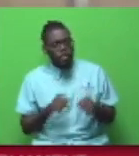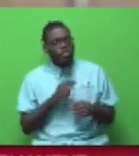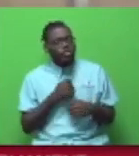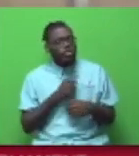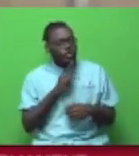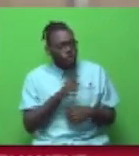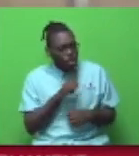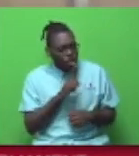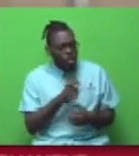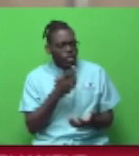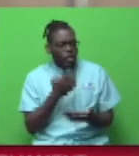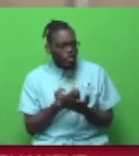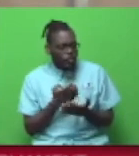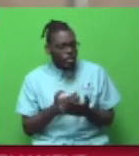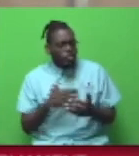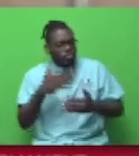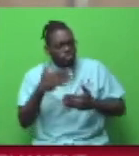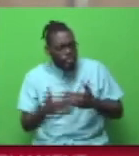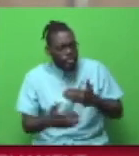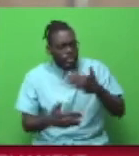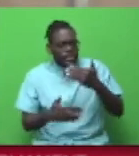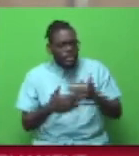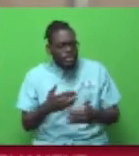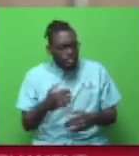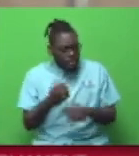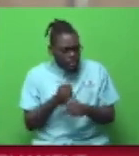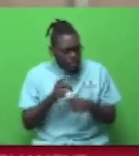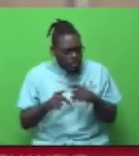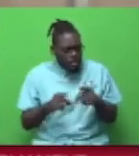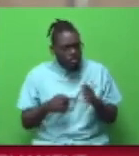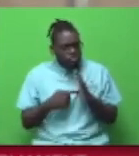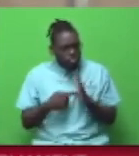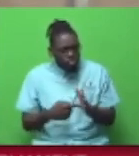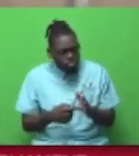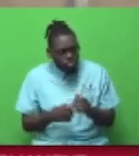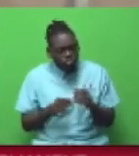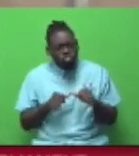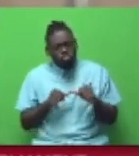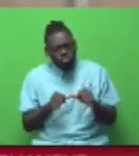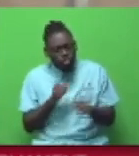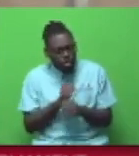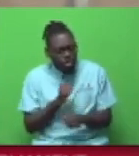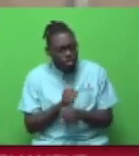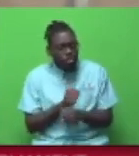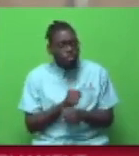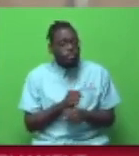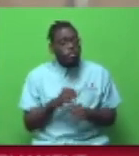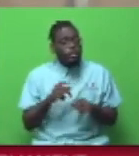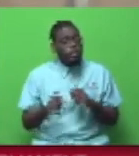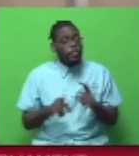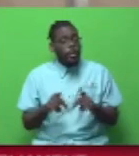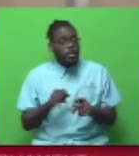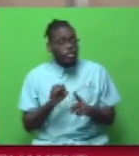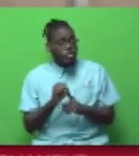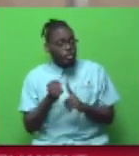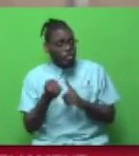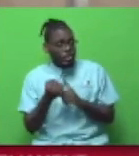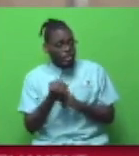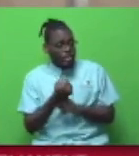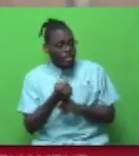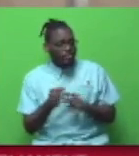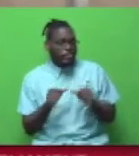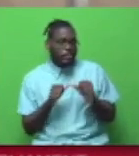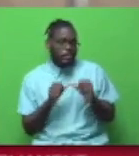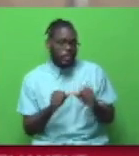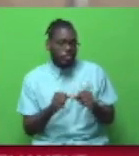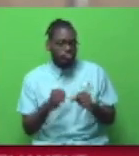kept in motion, the people kept employed, and the social fabric kept strong. Now, of course, if we go through the length